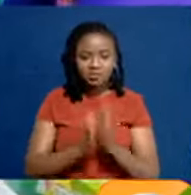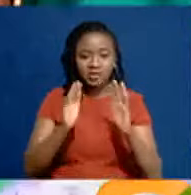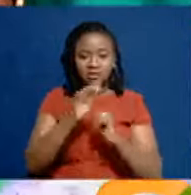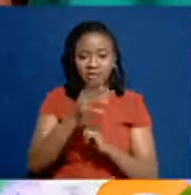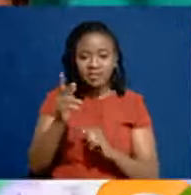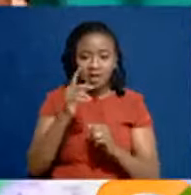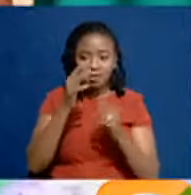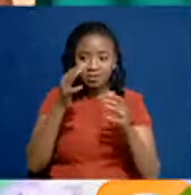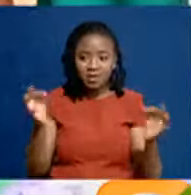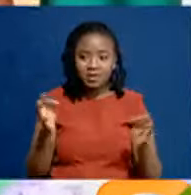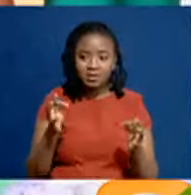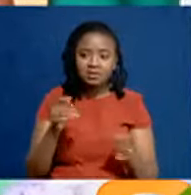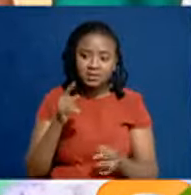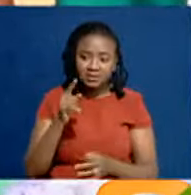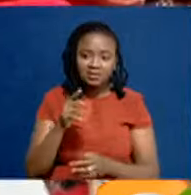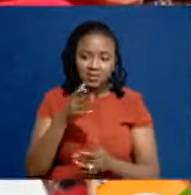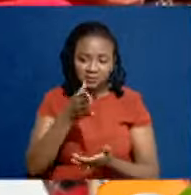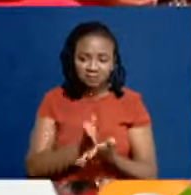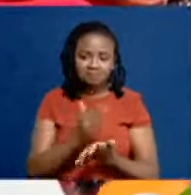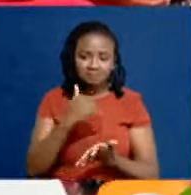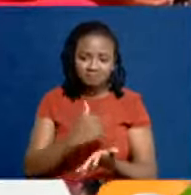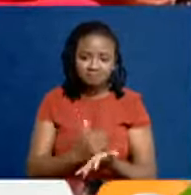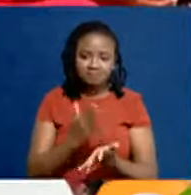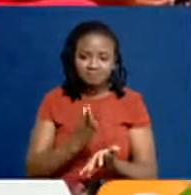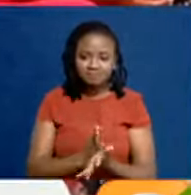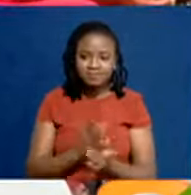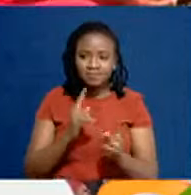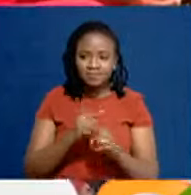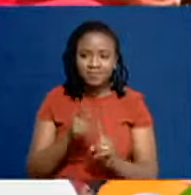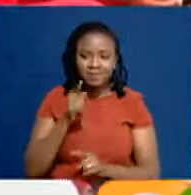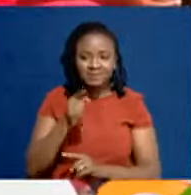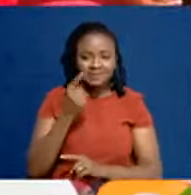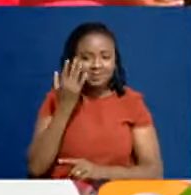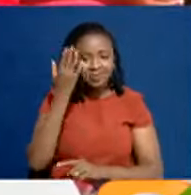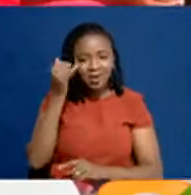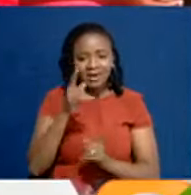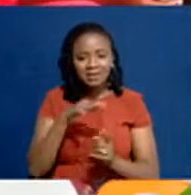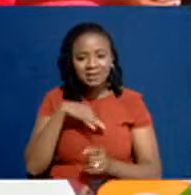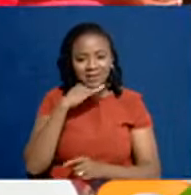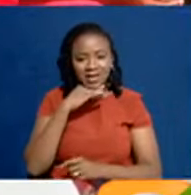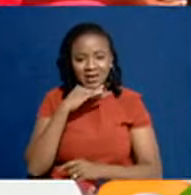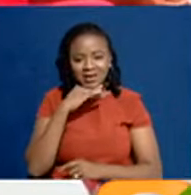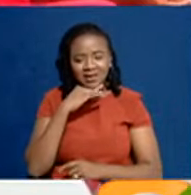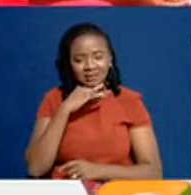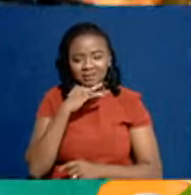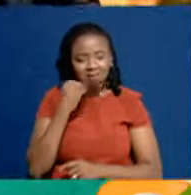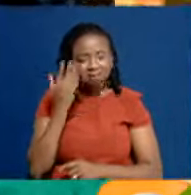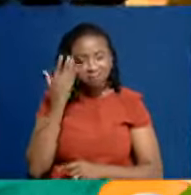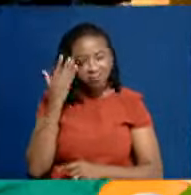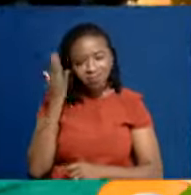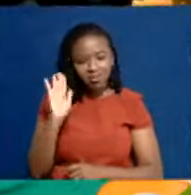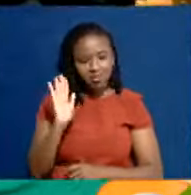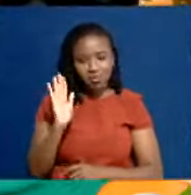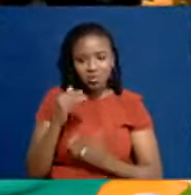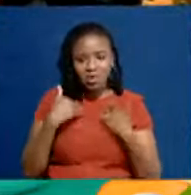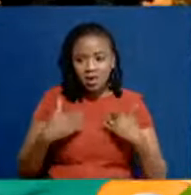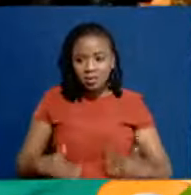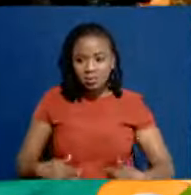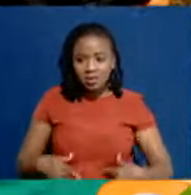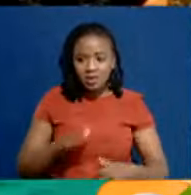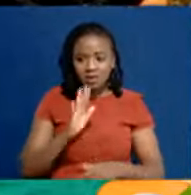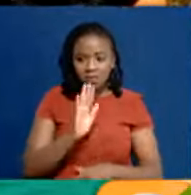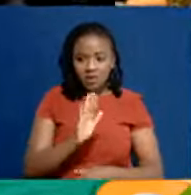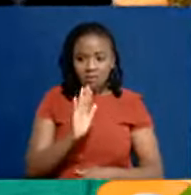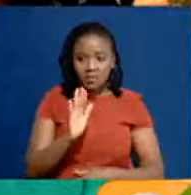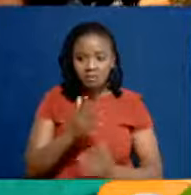cut despite the dark moment. The cause of the untimely death of Michael has not been established, and the body of the